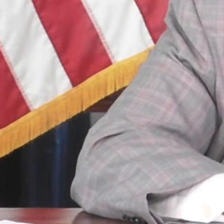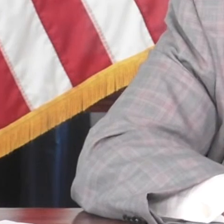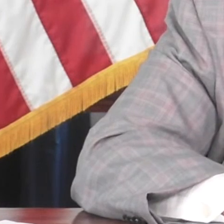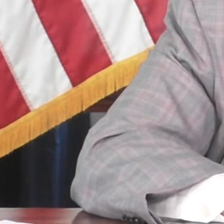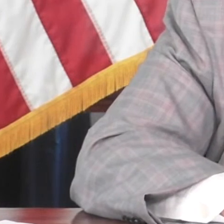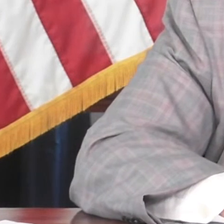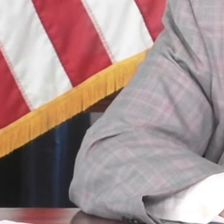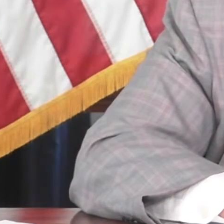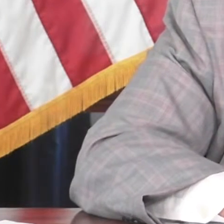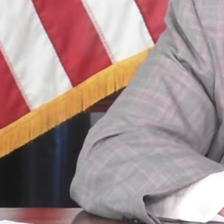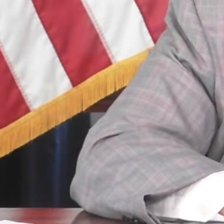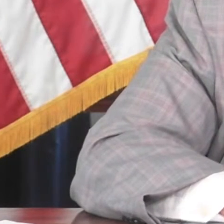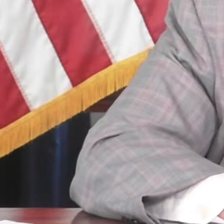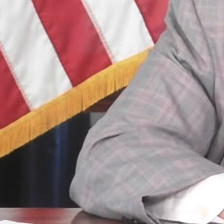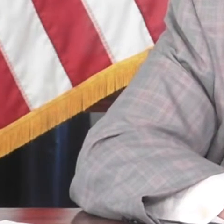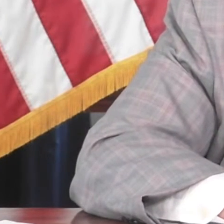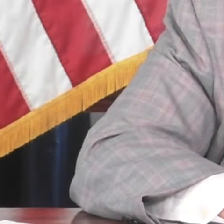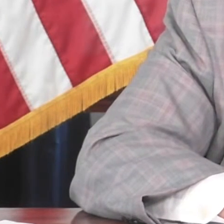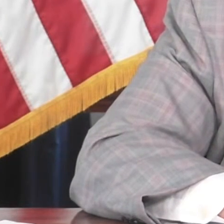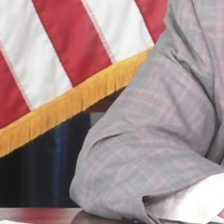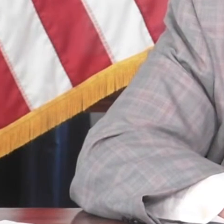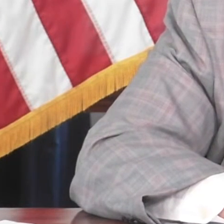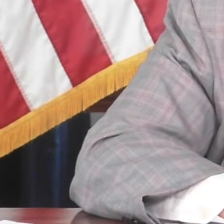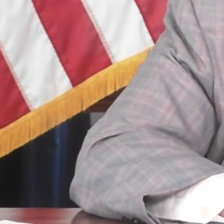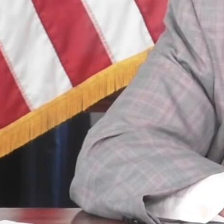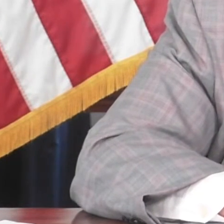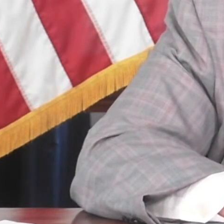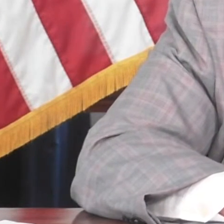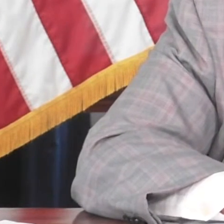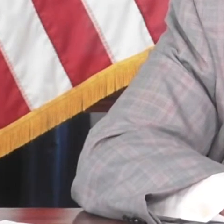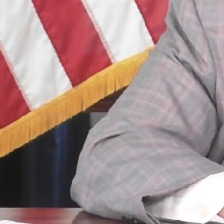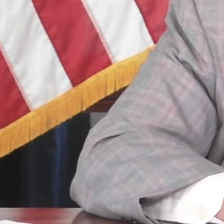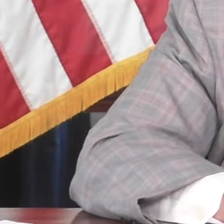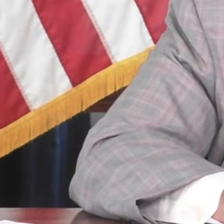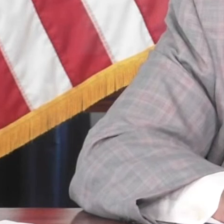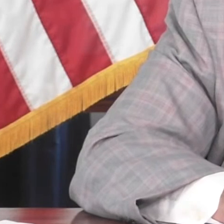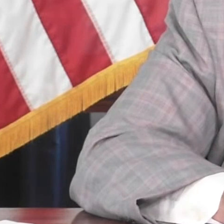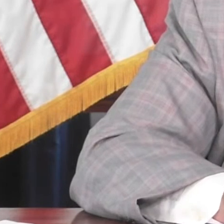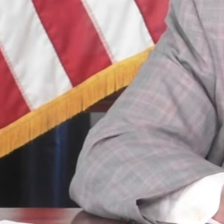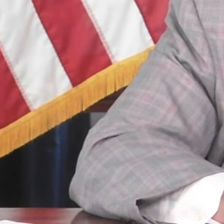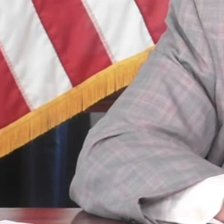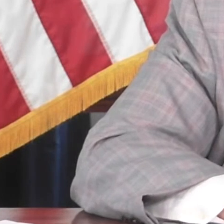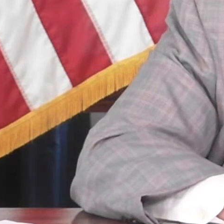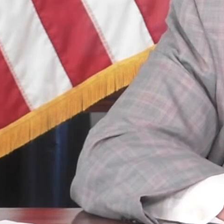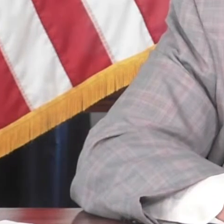But Scott Atkins with Workforce will know a whole lot more about that than I. All